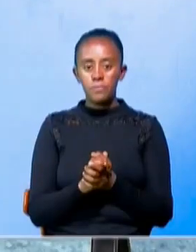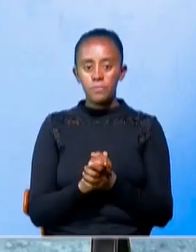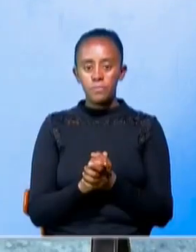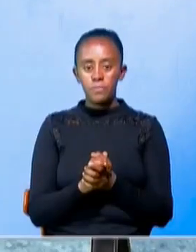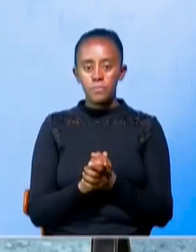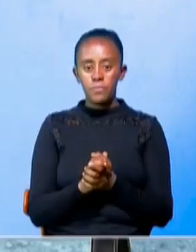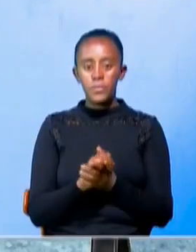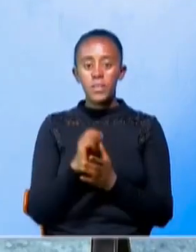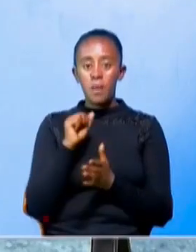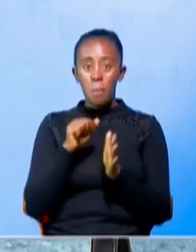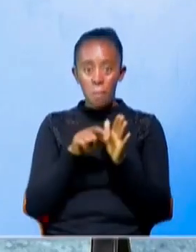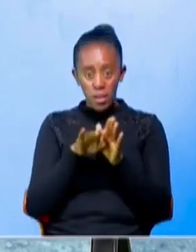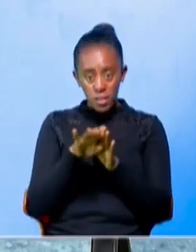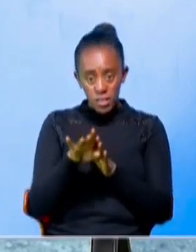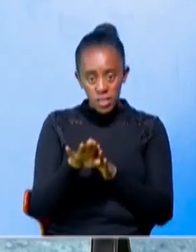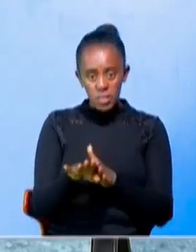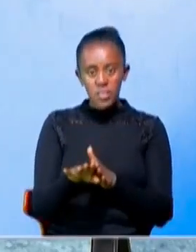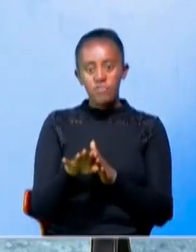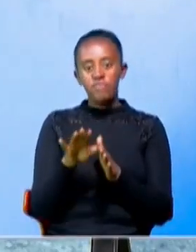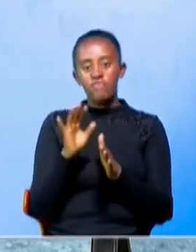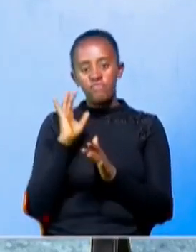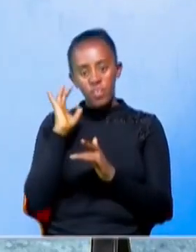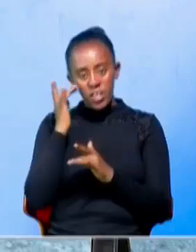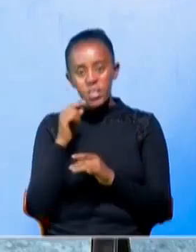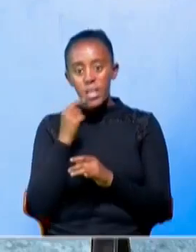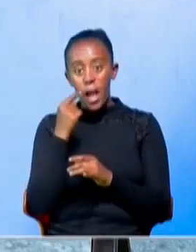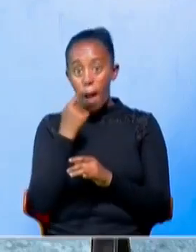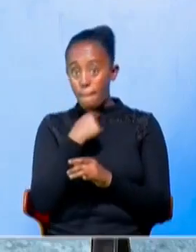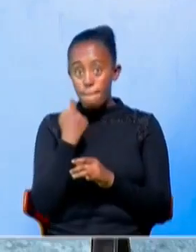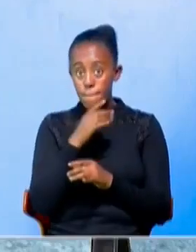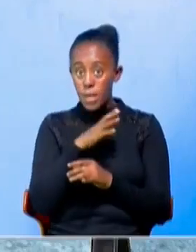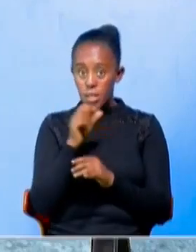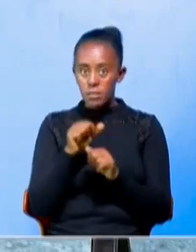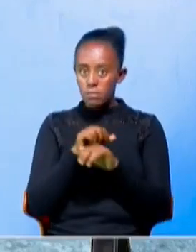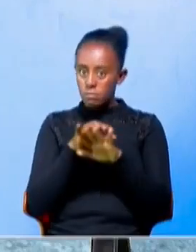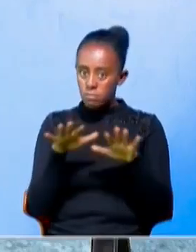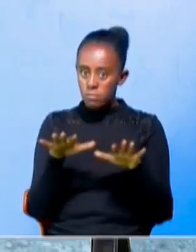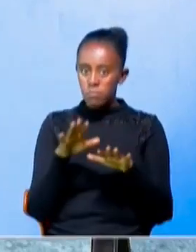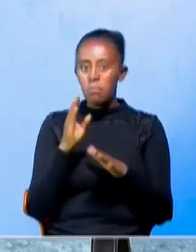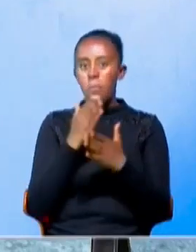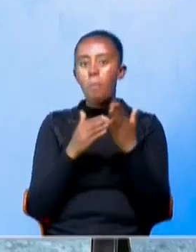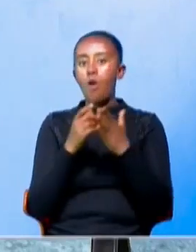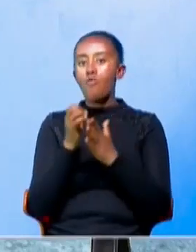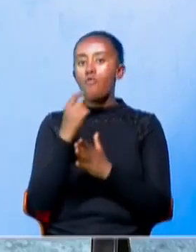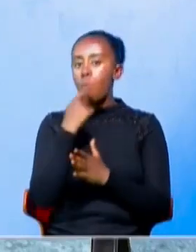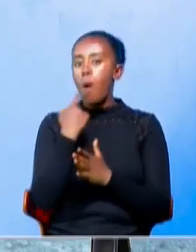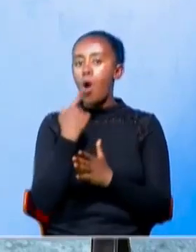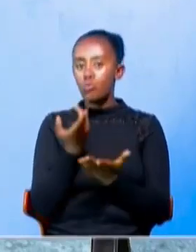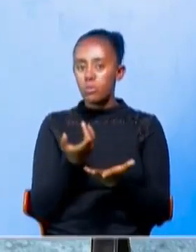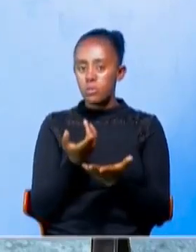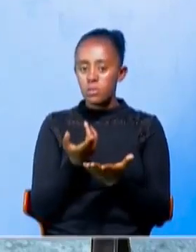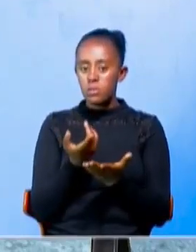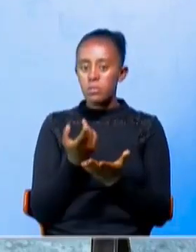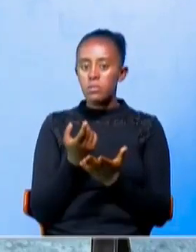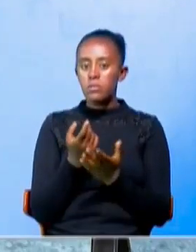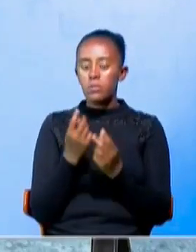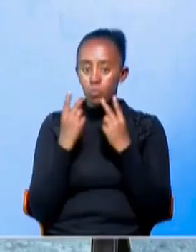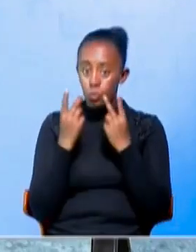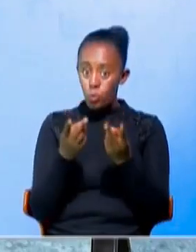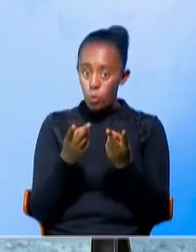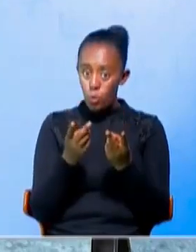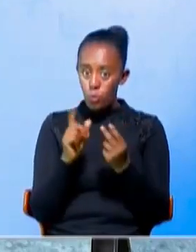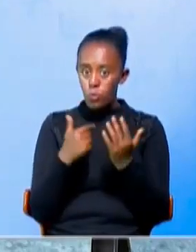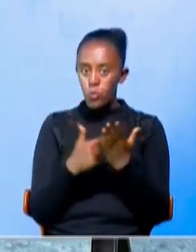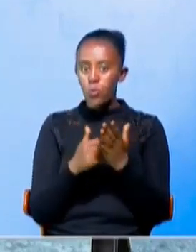See, the bacteria infected the gum and spread in your parts of your mouth, right? Yeah. Look now.